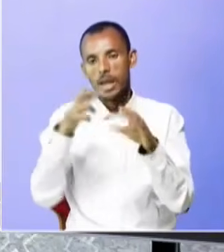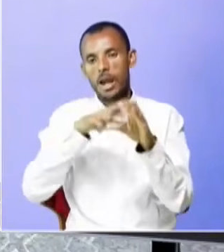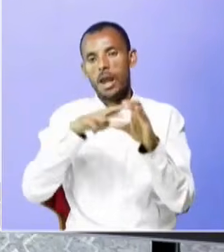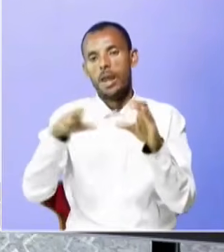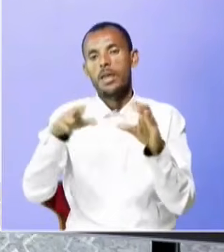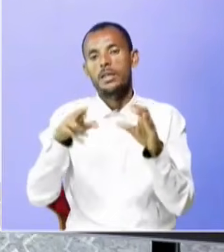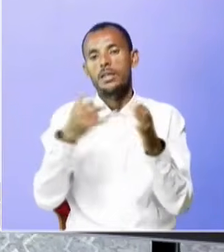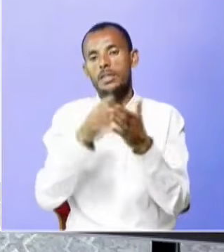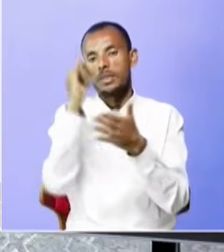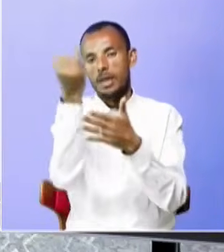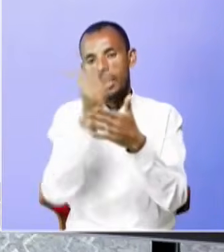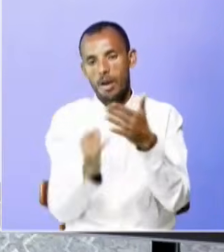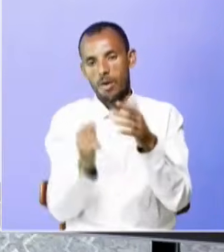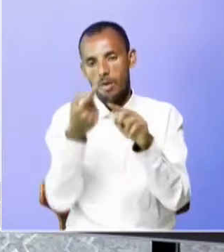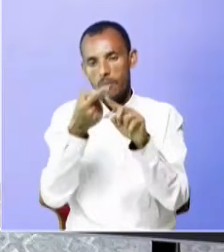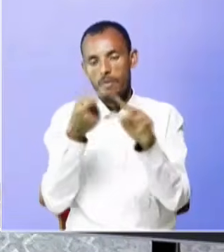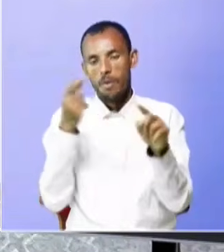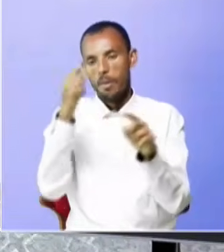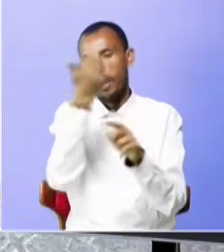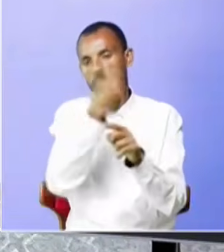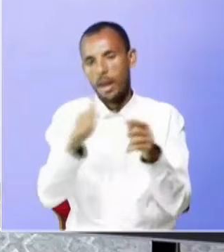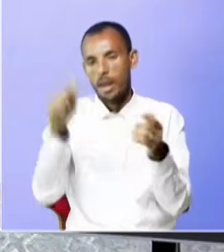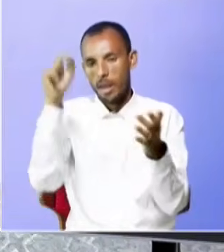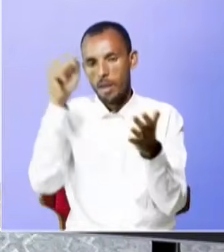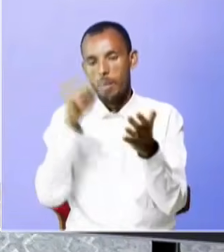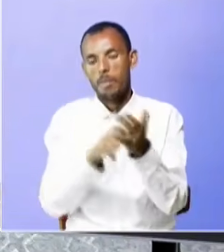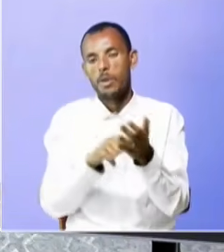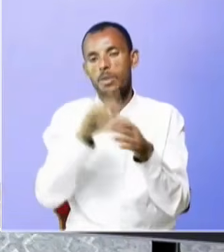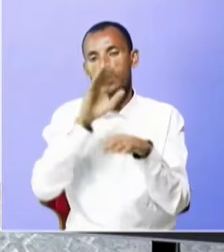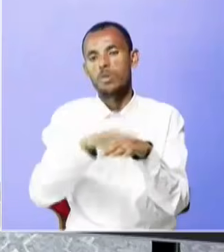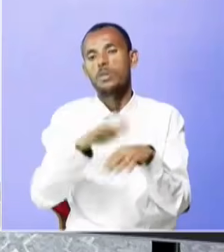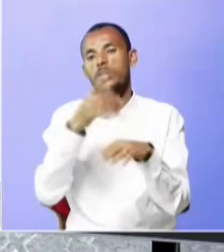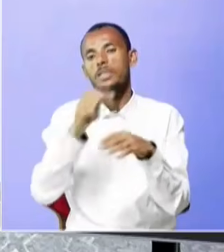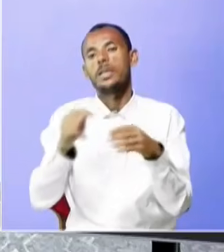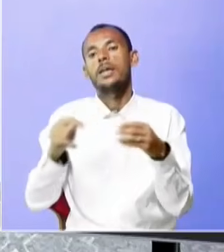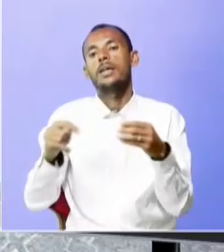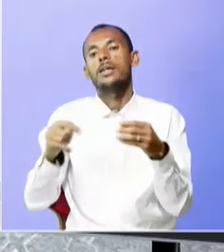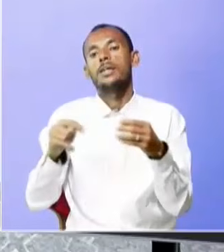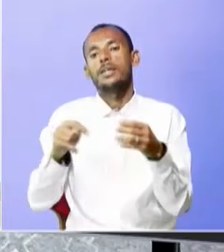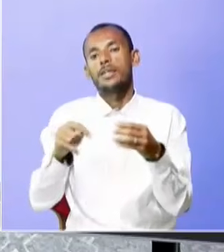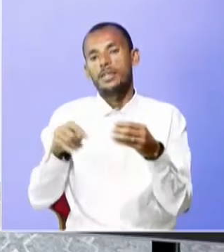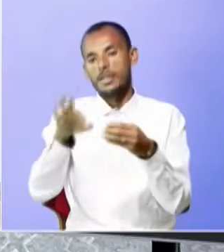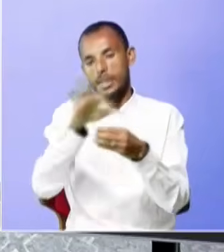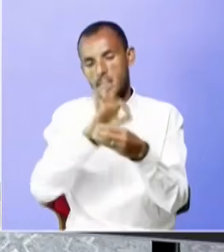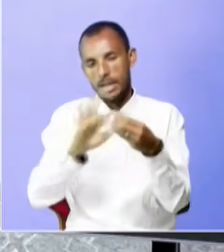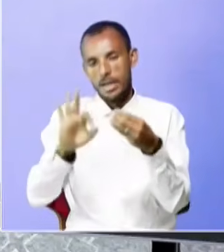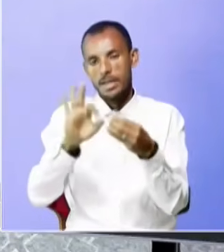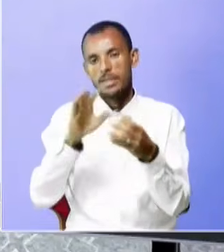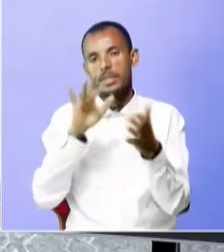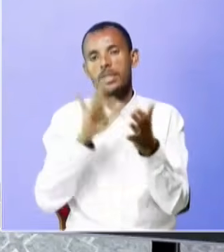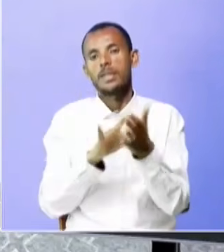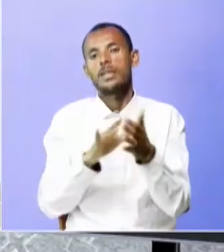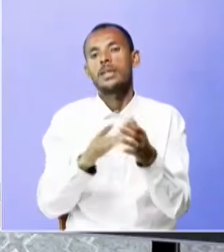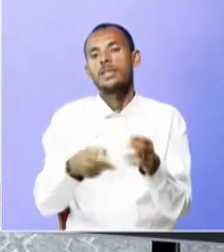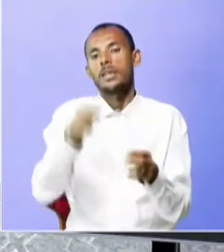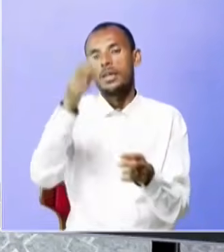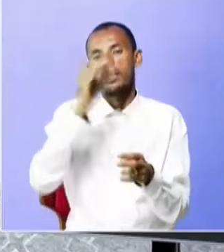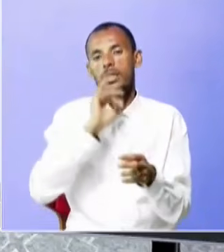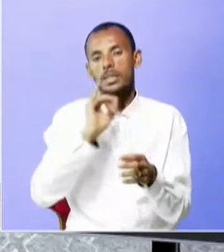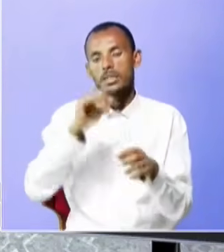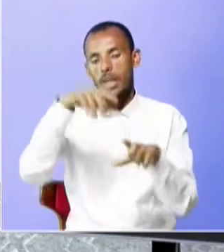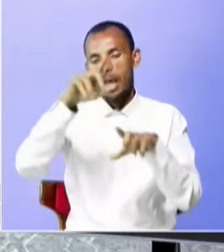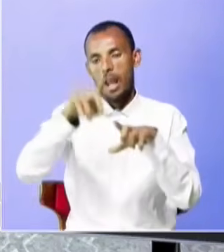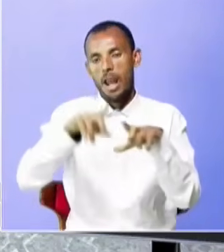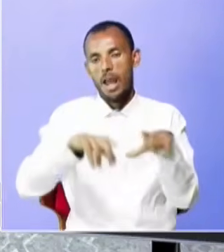is drawn from any point on the circle to the center. And the height is a